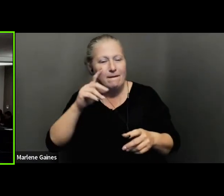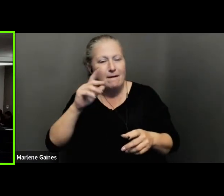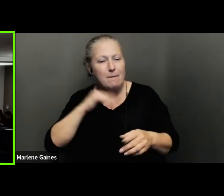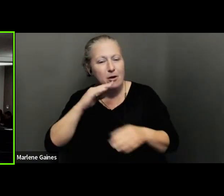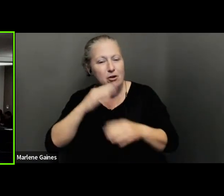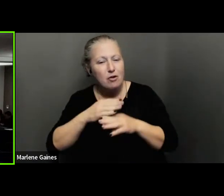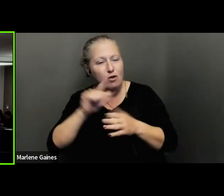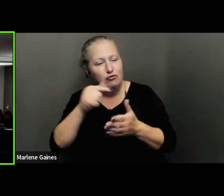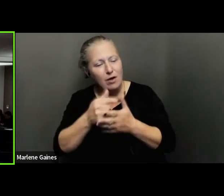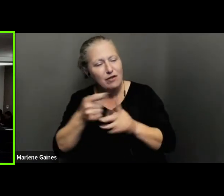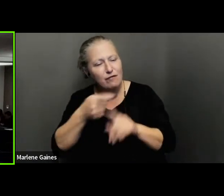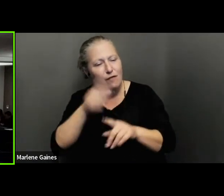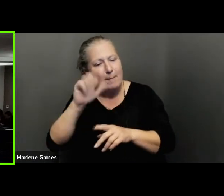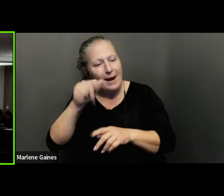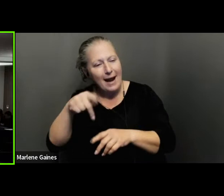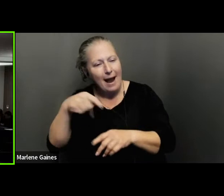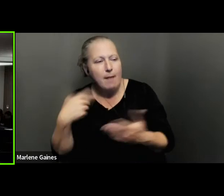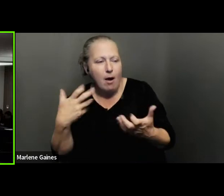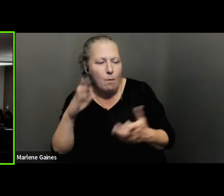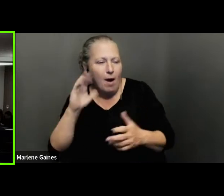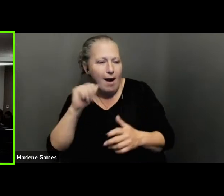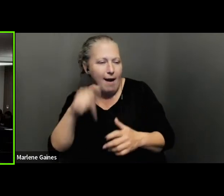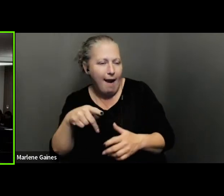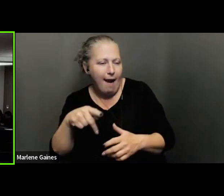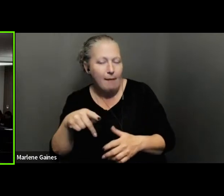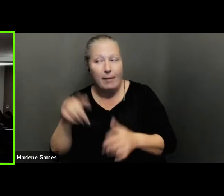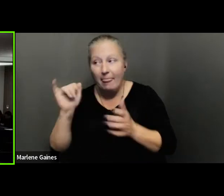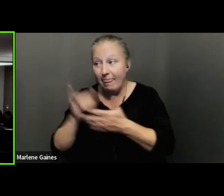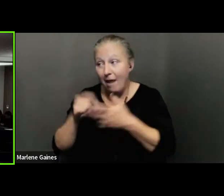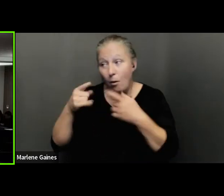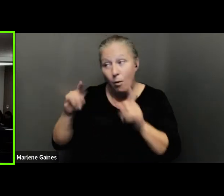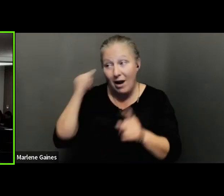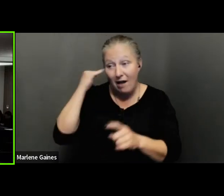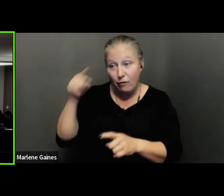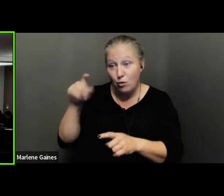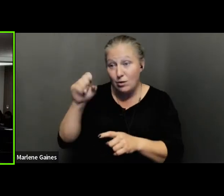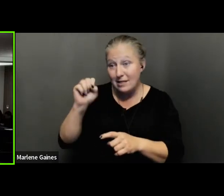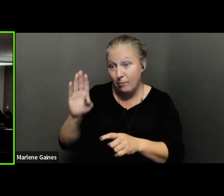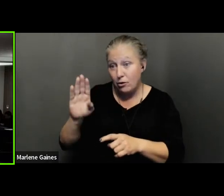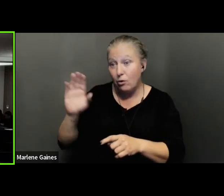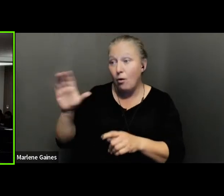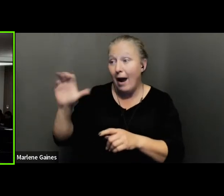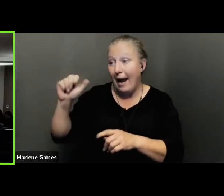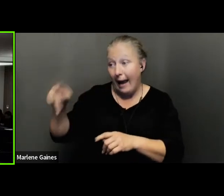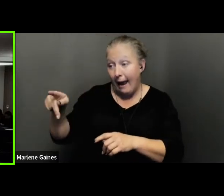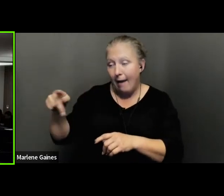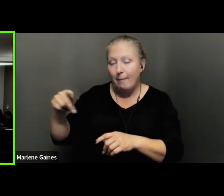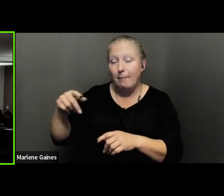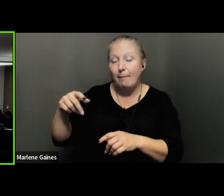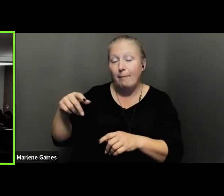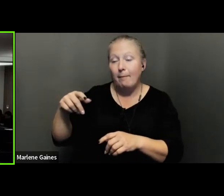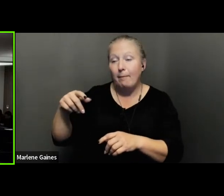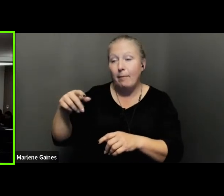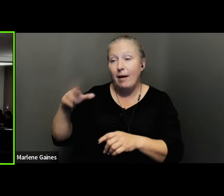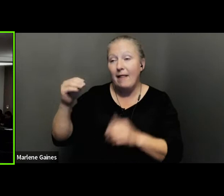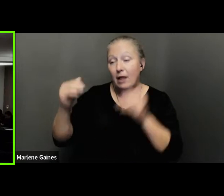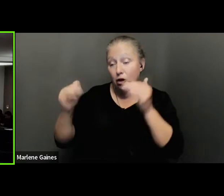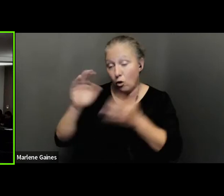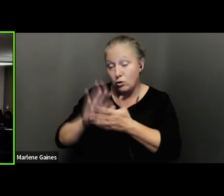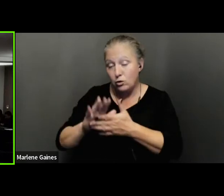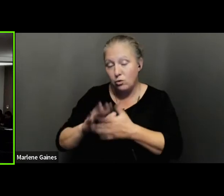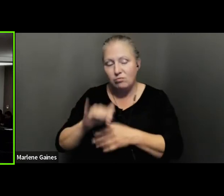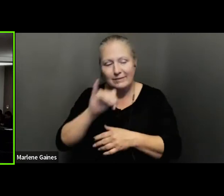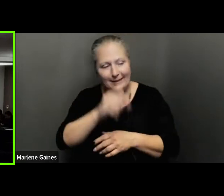to have CAP. That actually works because if you're San Bruno, you're cap in the adult I school. like to have CAP In the adult school. yes.